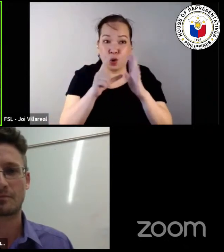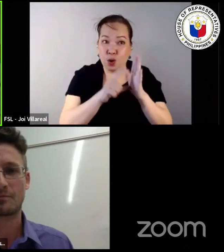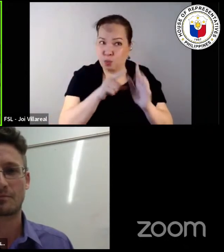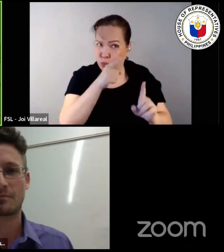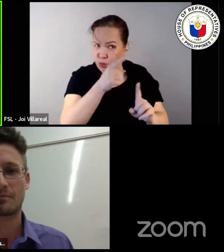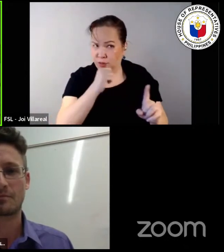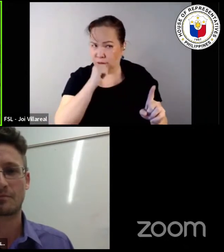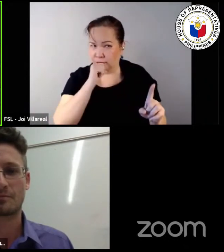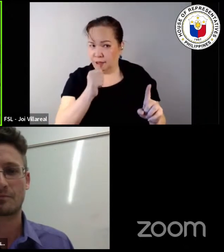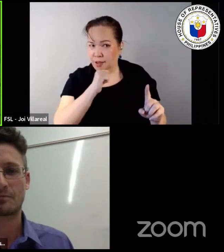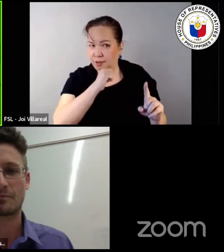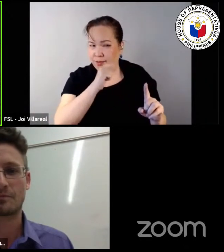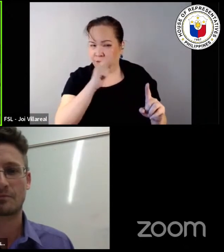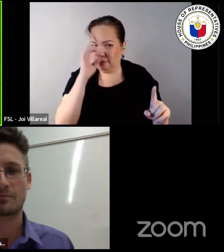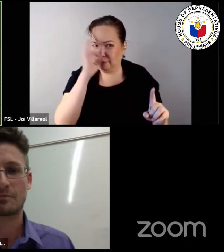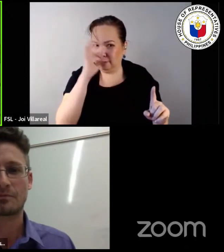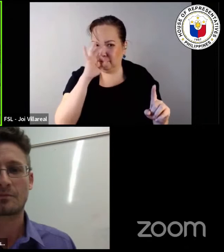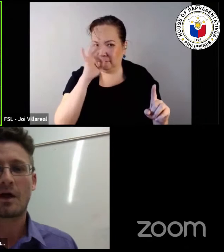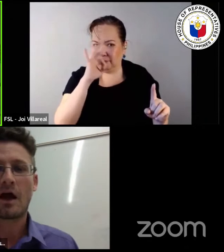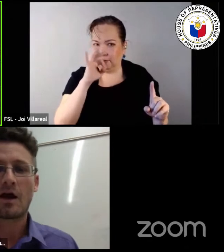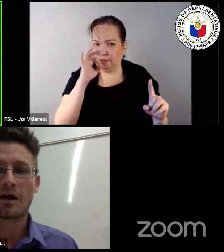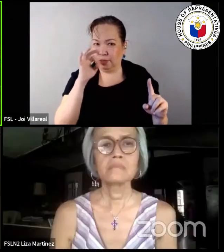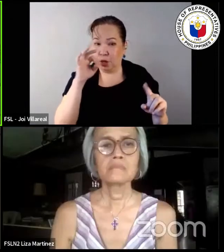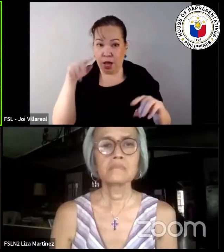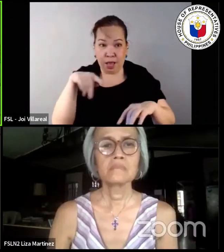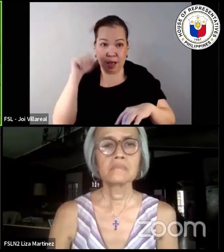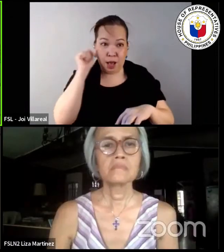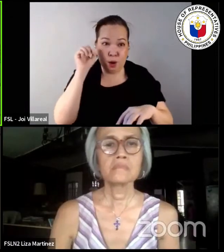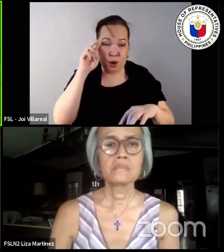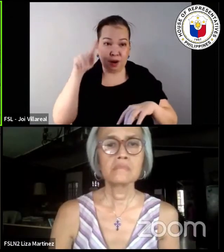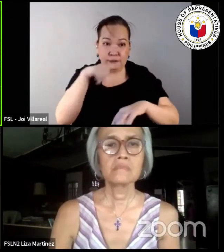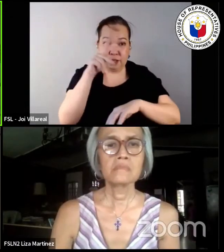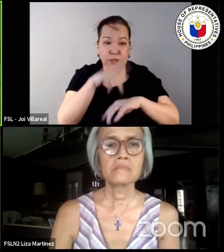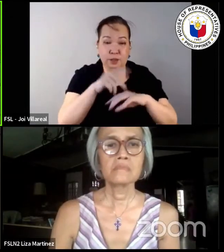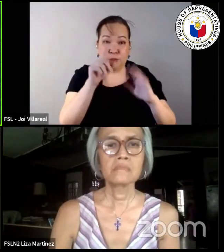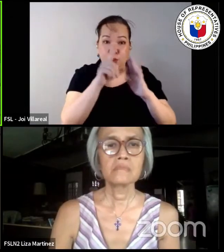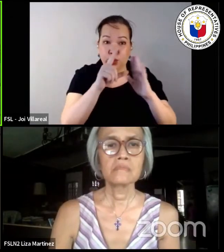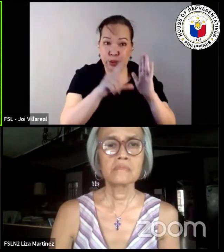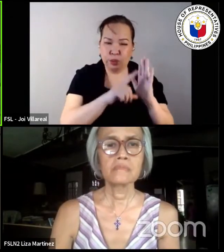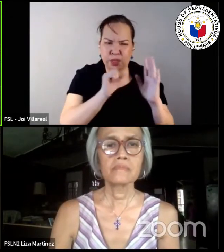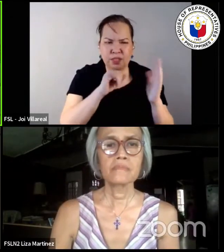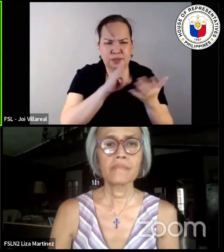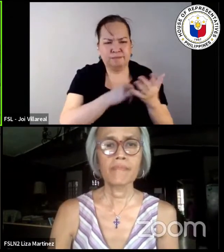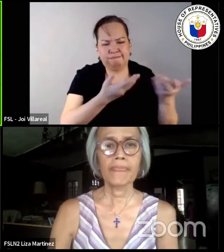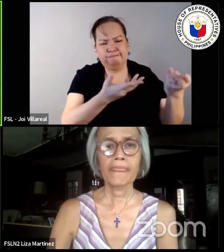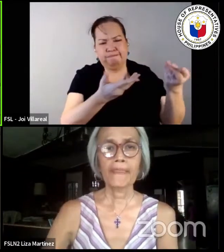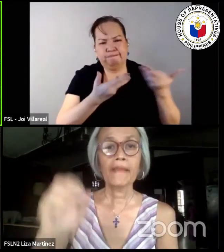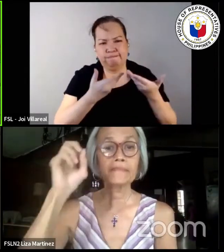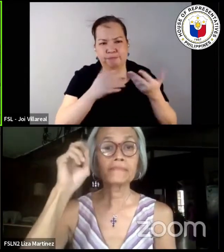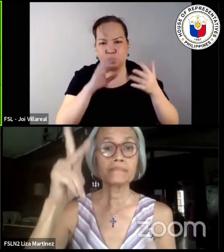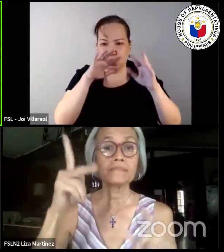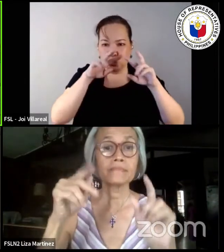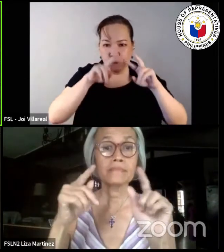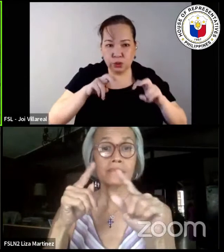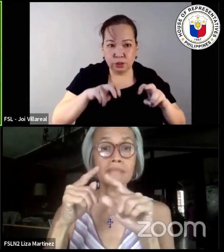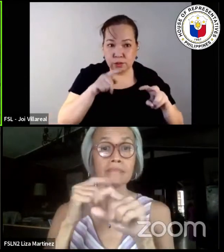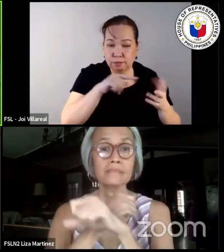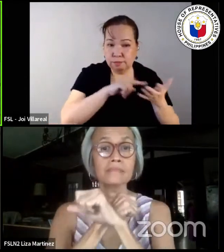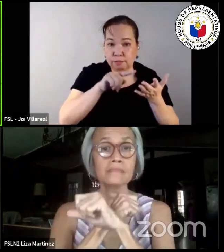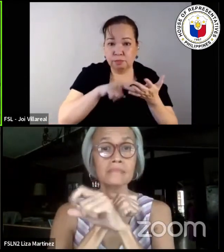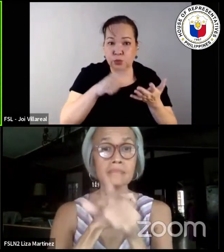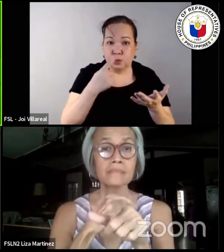even, you don't even know our Philippine laws. Secondly, could you just provide us with the studies that you were